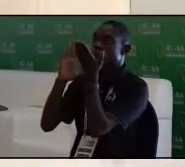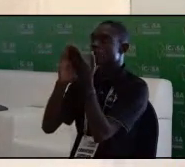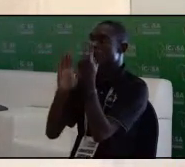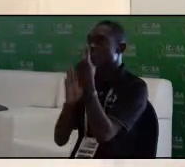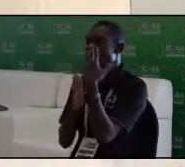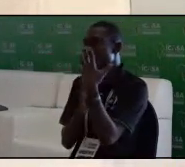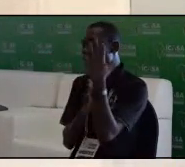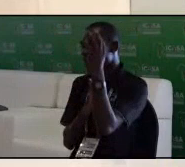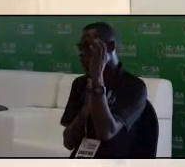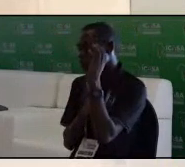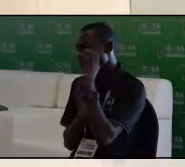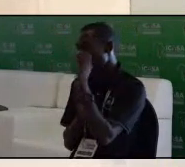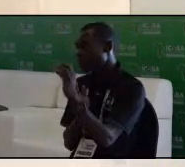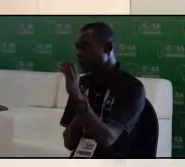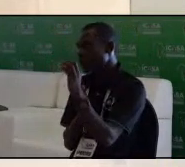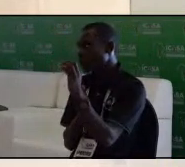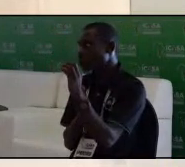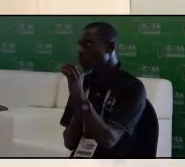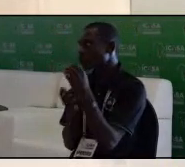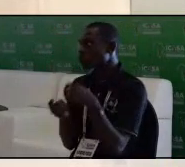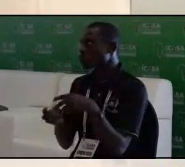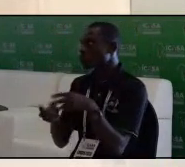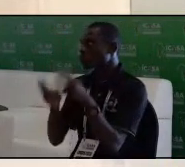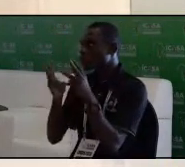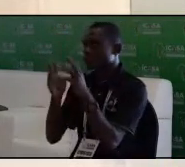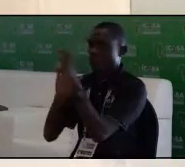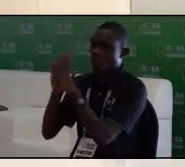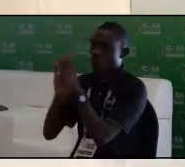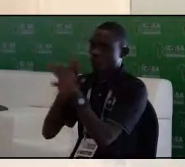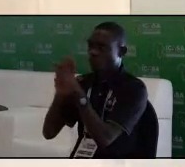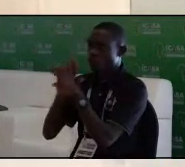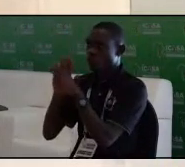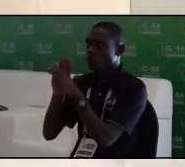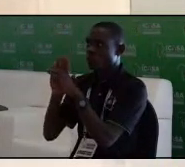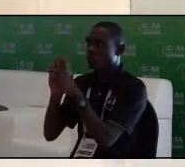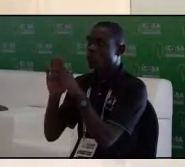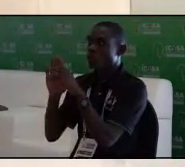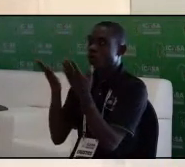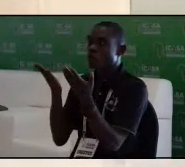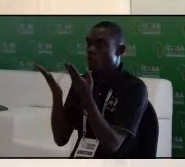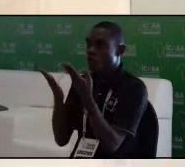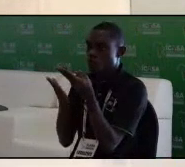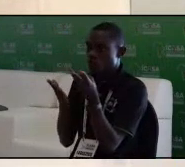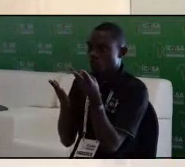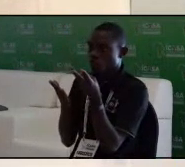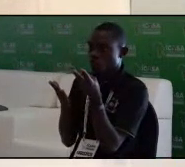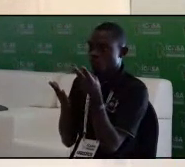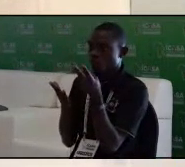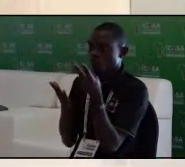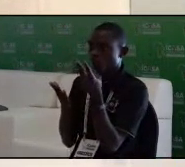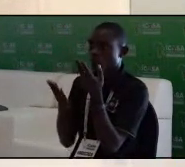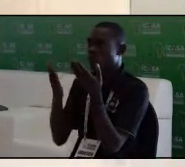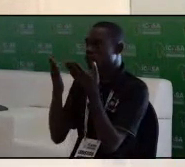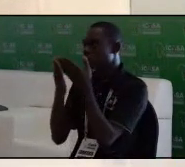around 25% of the global marketplace for low and middle income countries in HIV self-tests. We